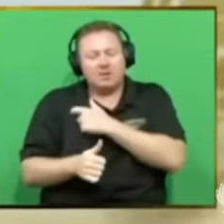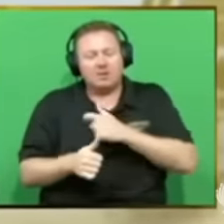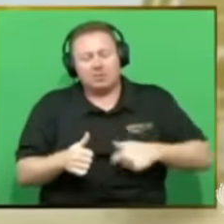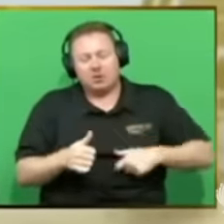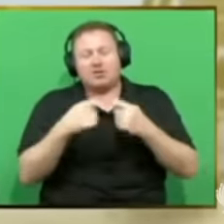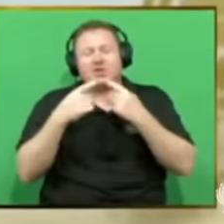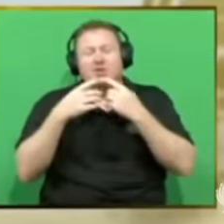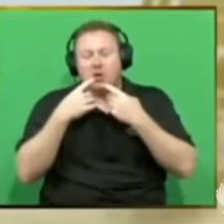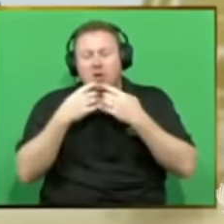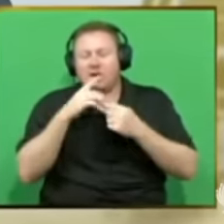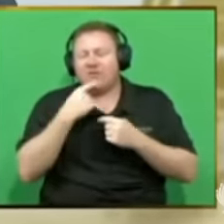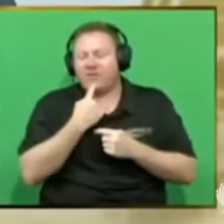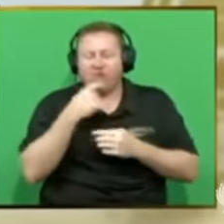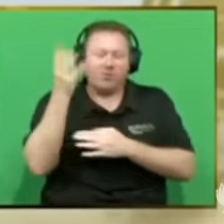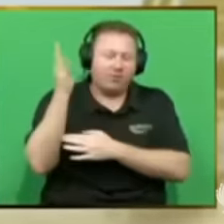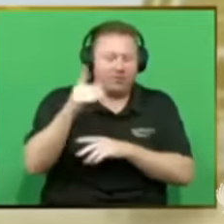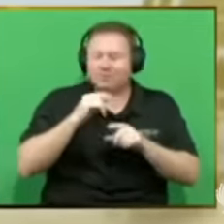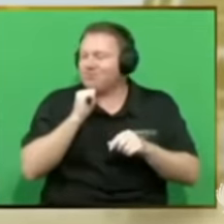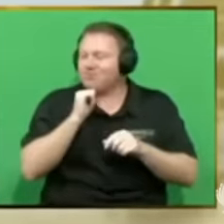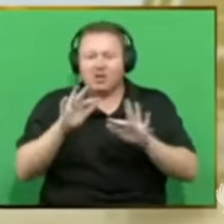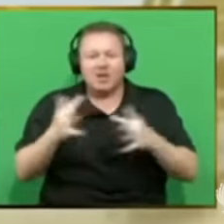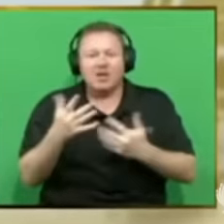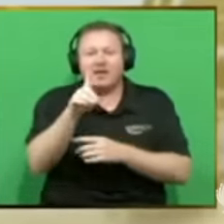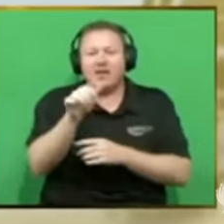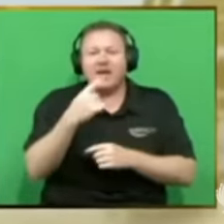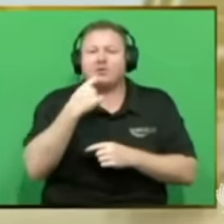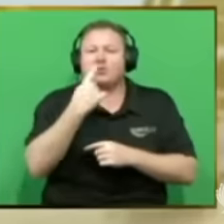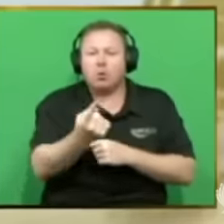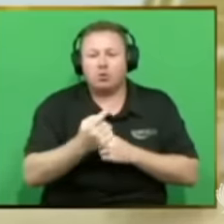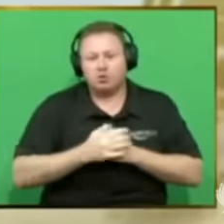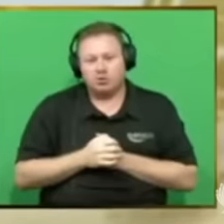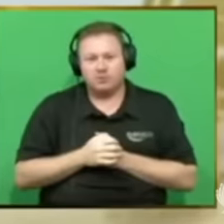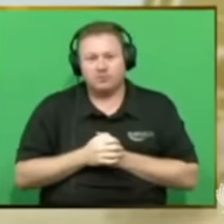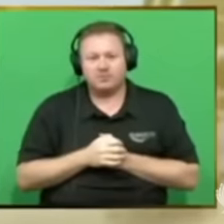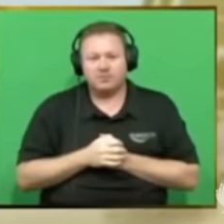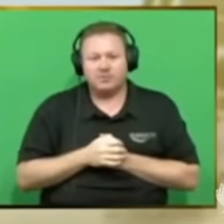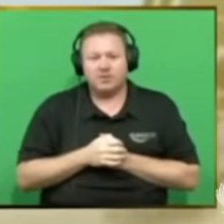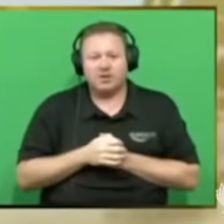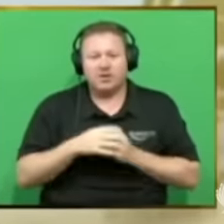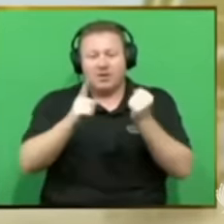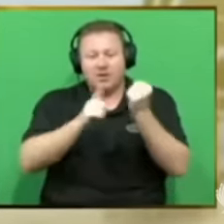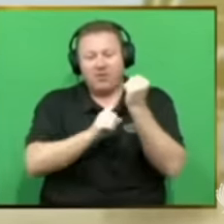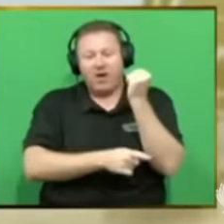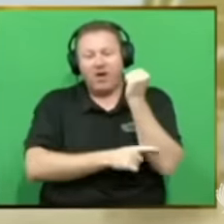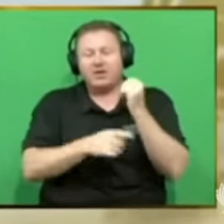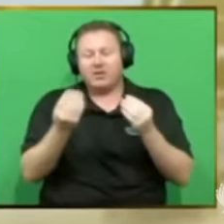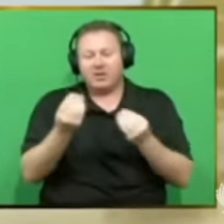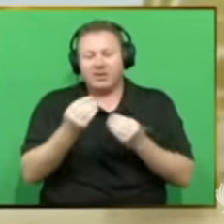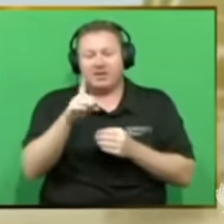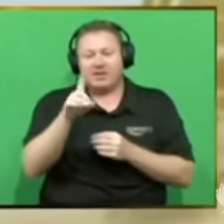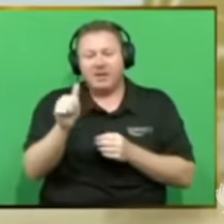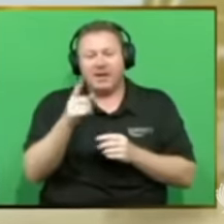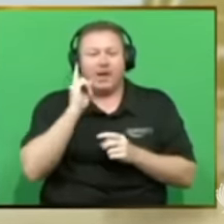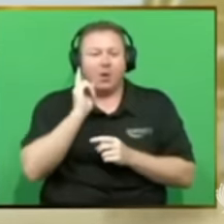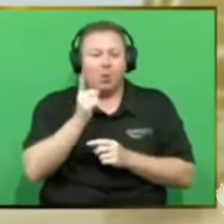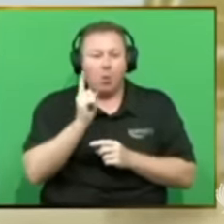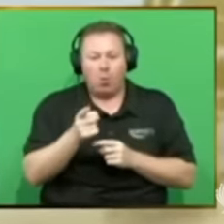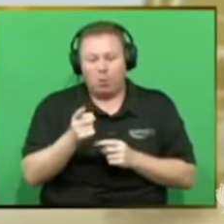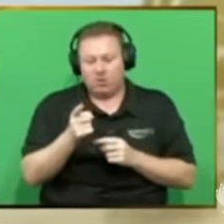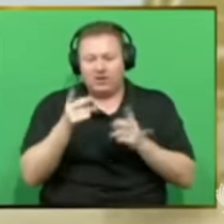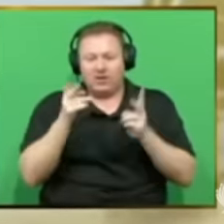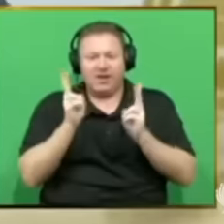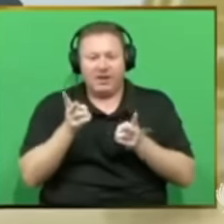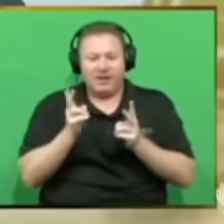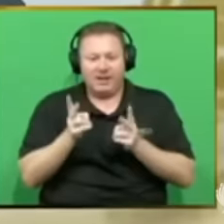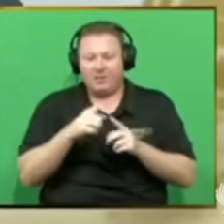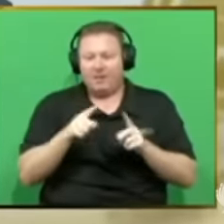so. Now, there's one final thing that the DA warned the ANC about, but they didn't listen